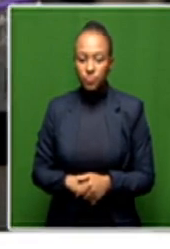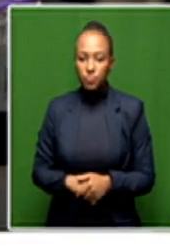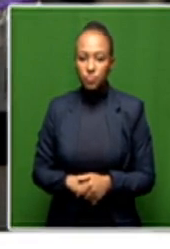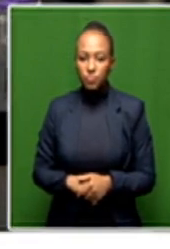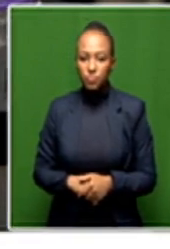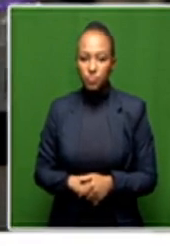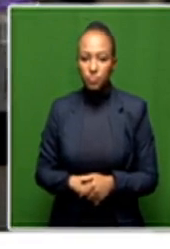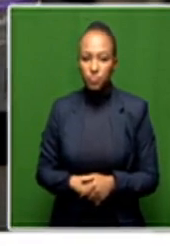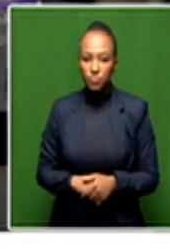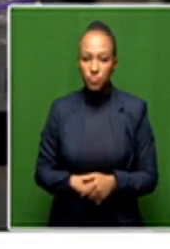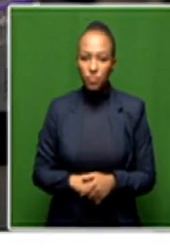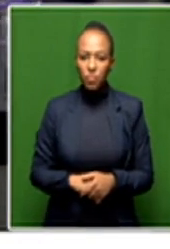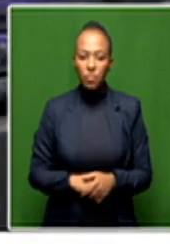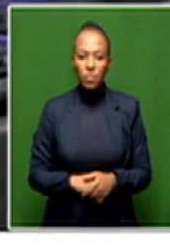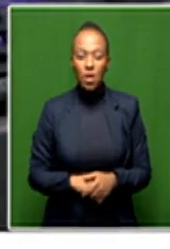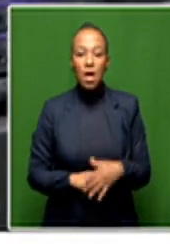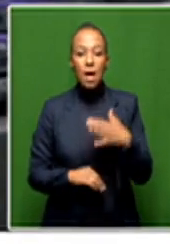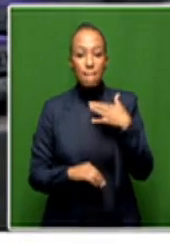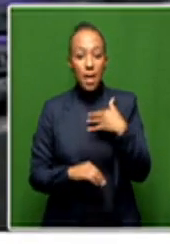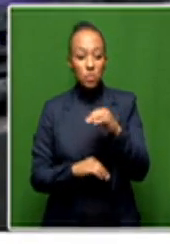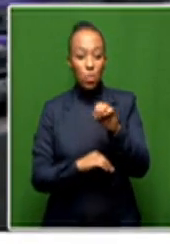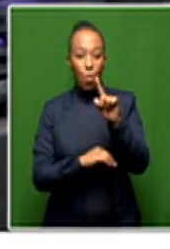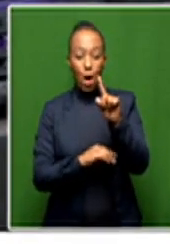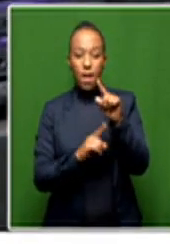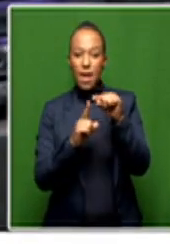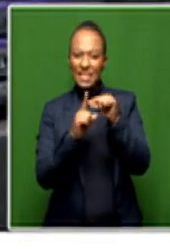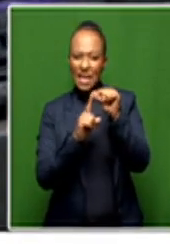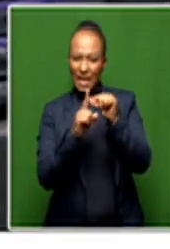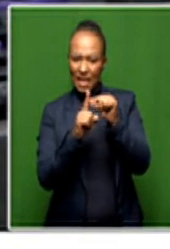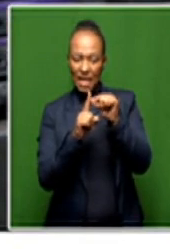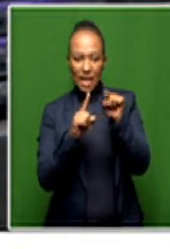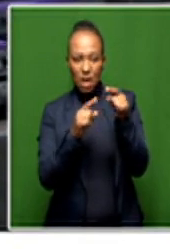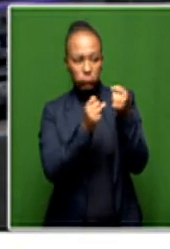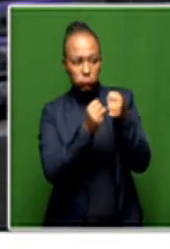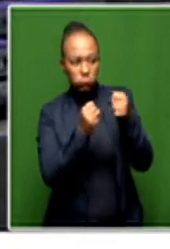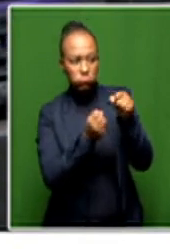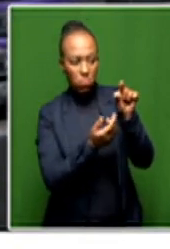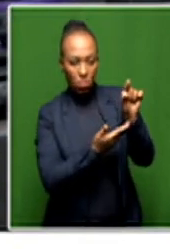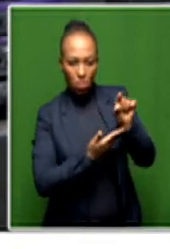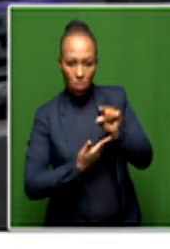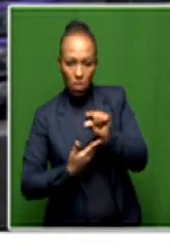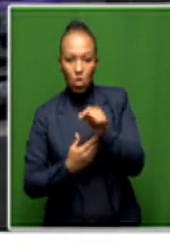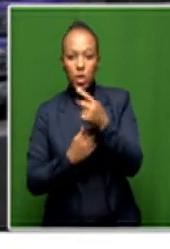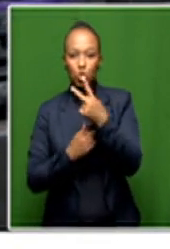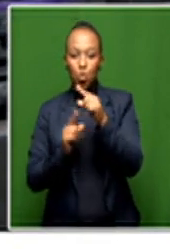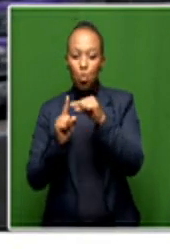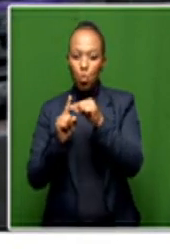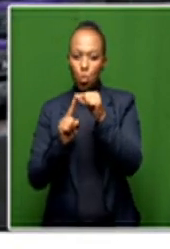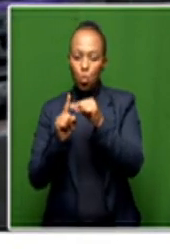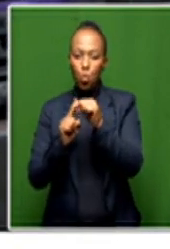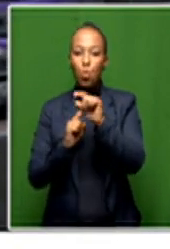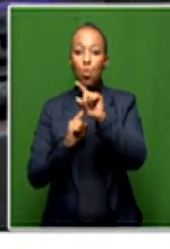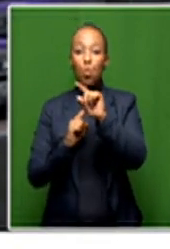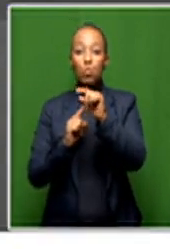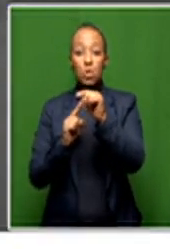Well, it should not get out of 8 degrees. That's the problem. Okay. So that's the one problem. You should keep it between 2 and 8 degrees. That's why if you take